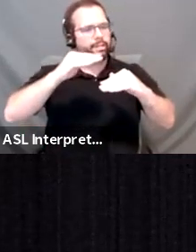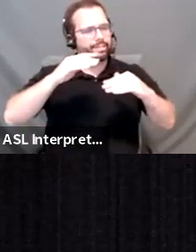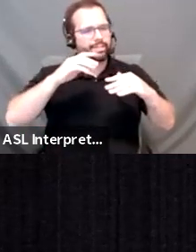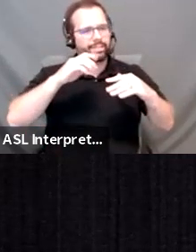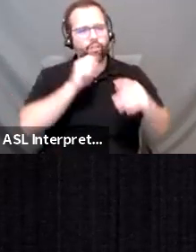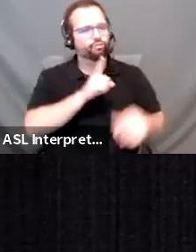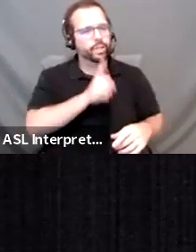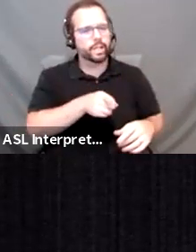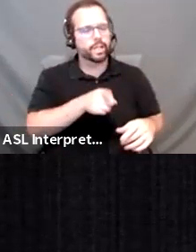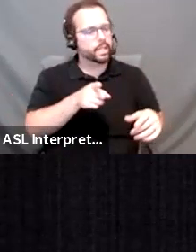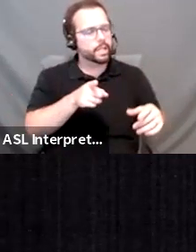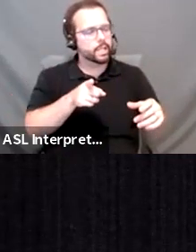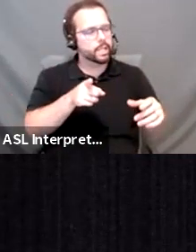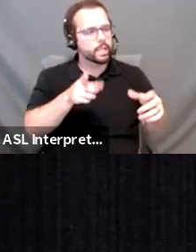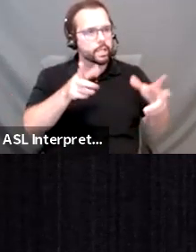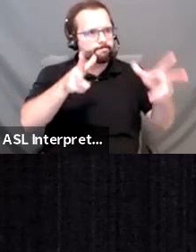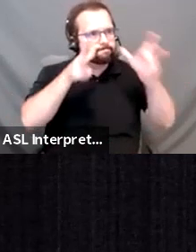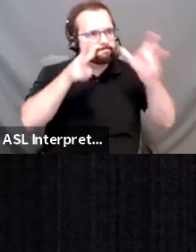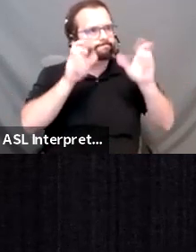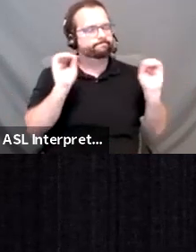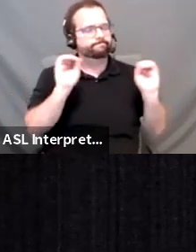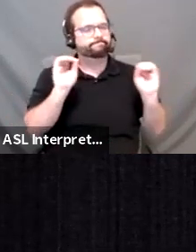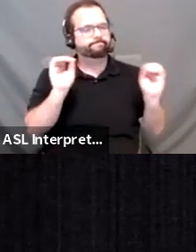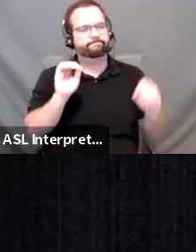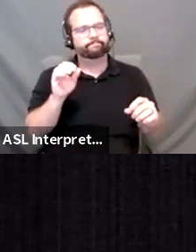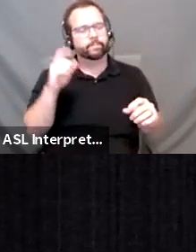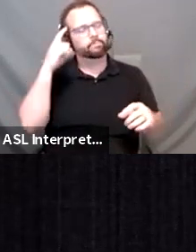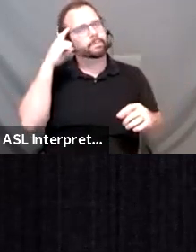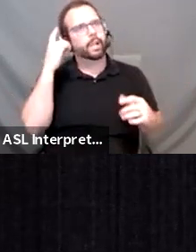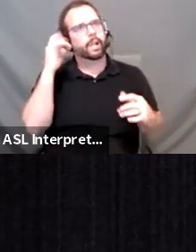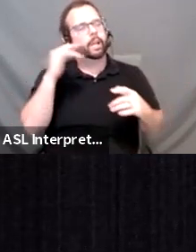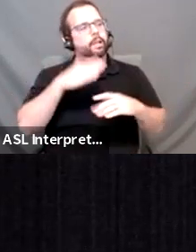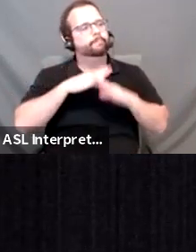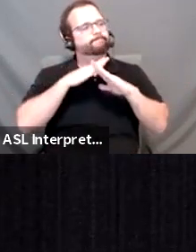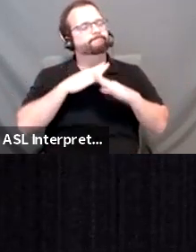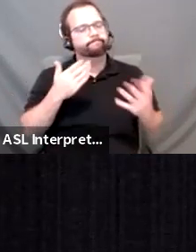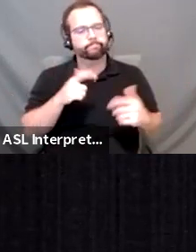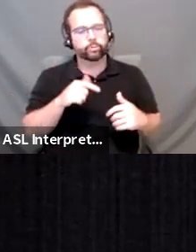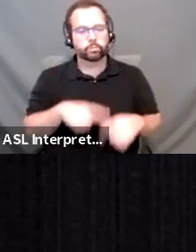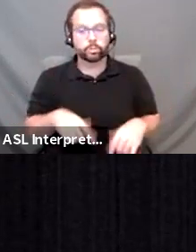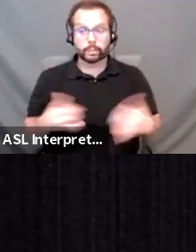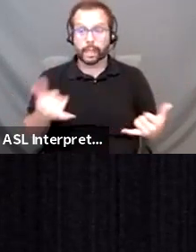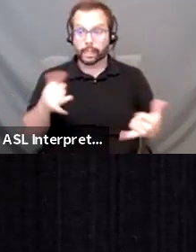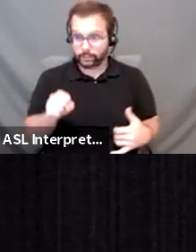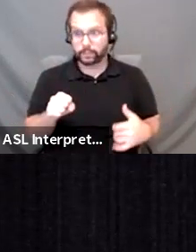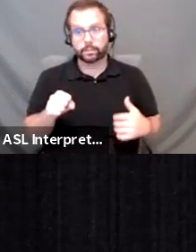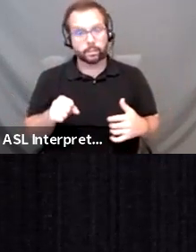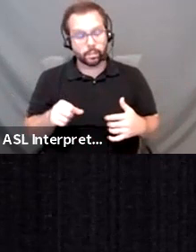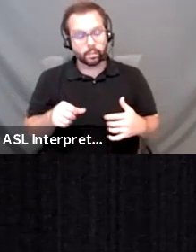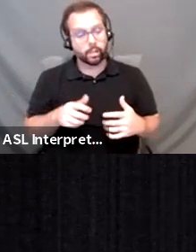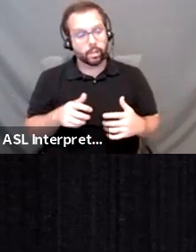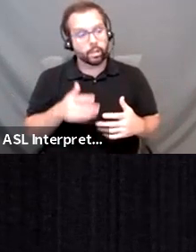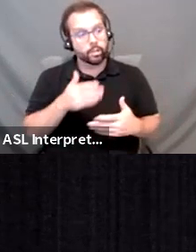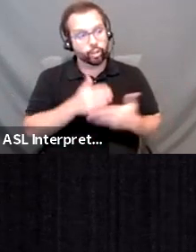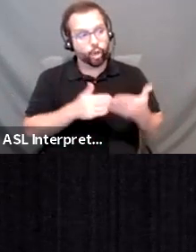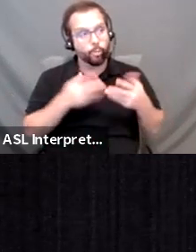yeah, it's a mixed blessing. I have found it to be immensely helpful and rewarding in some ways, but it's kind of ridiculous